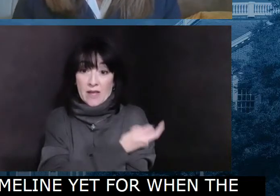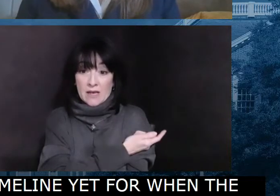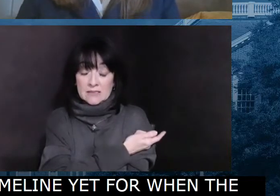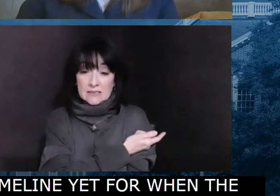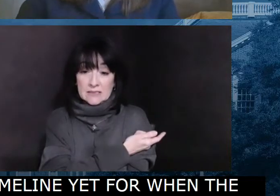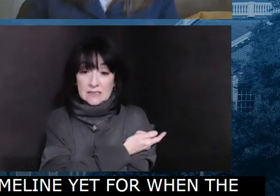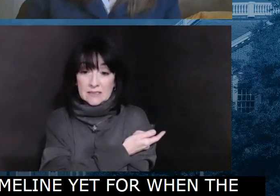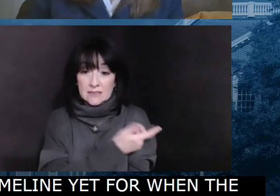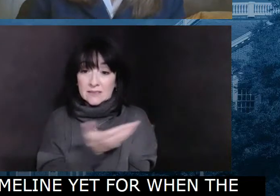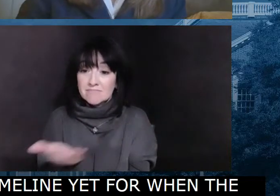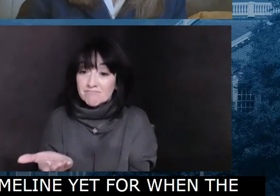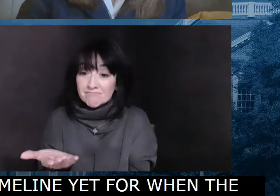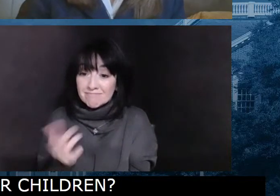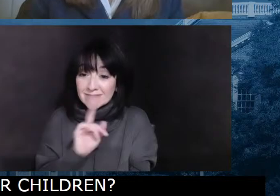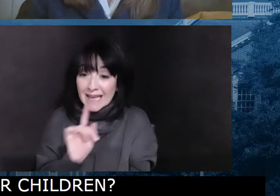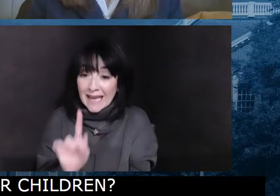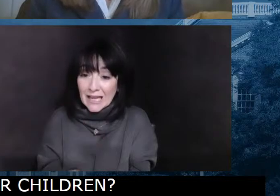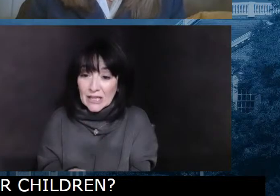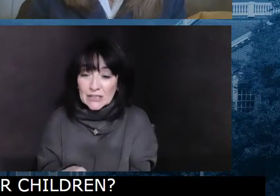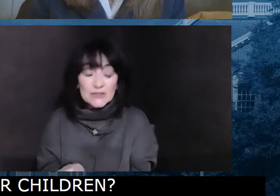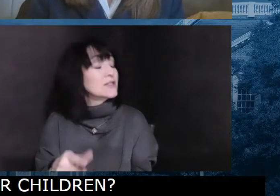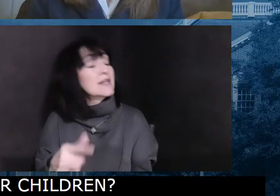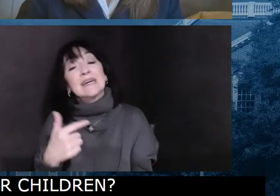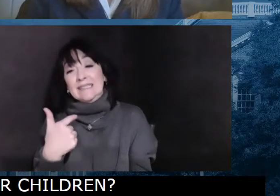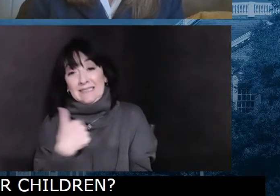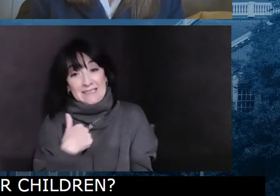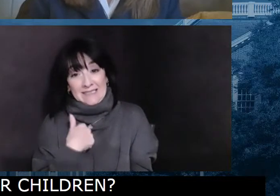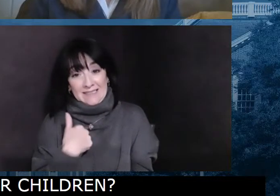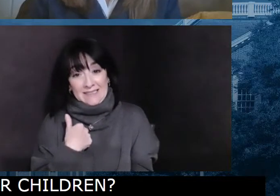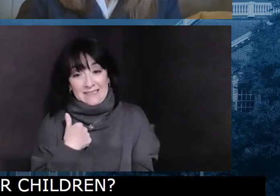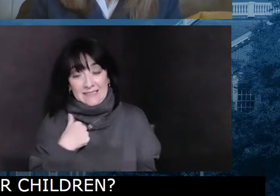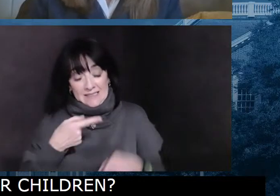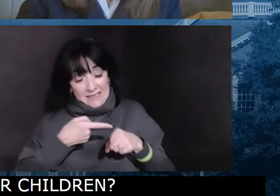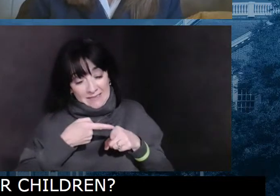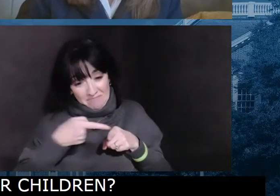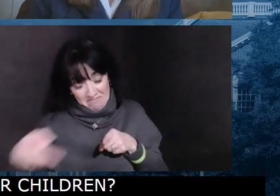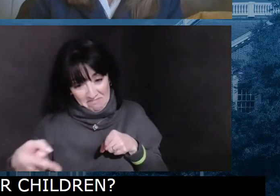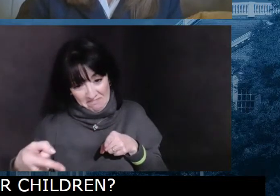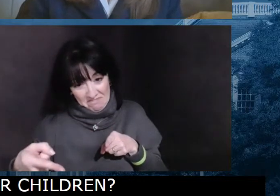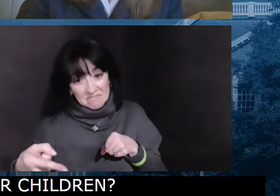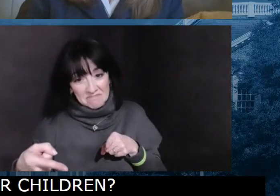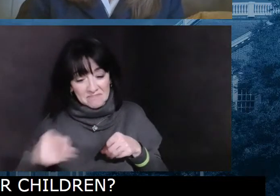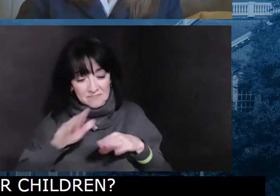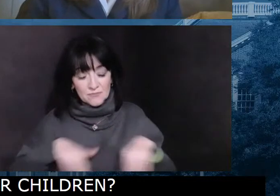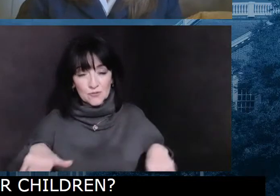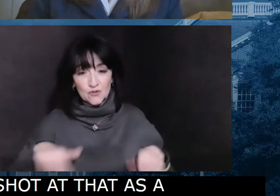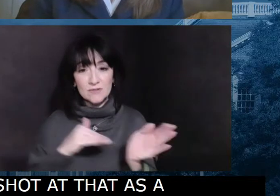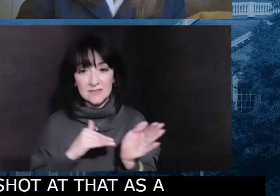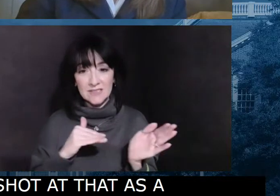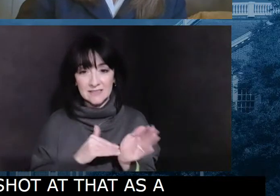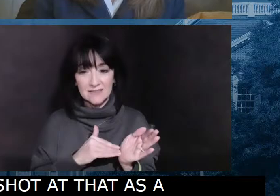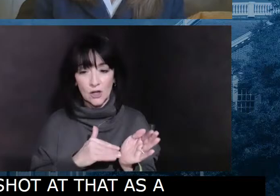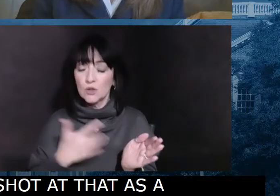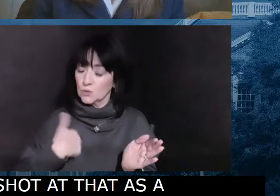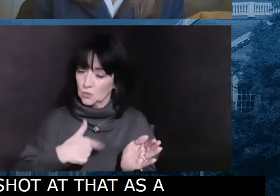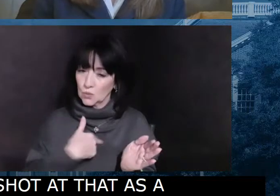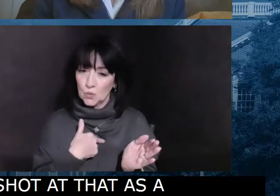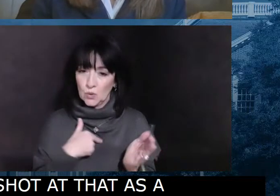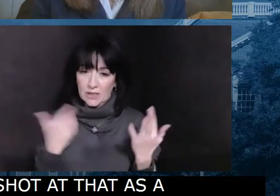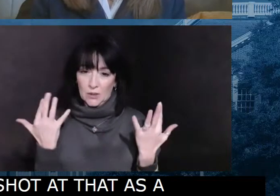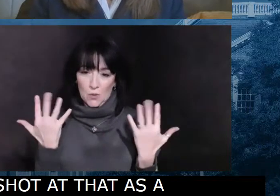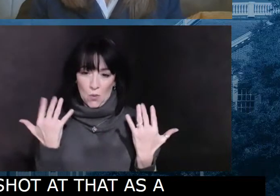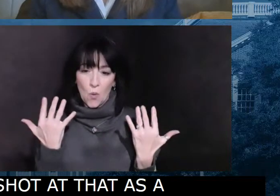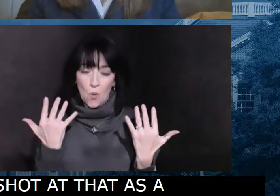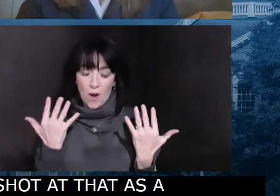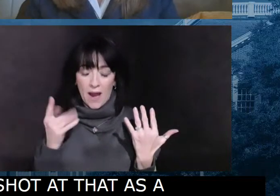I'll try to take my best shot at that as a pediatrician. I think we're eagerly awaiting studies and the results